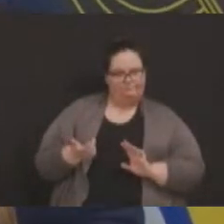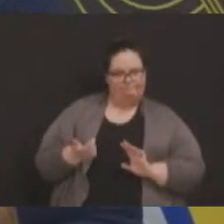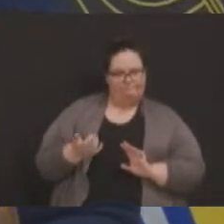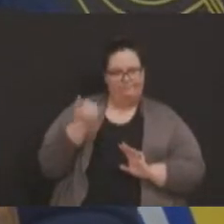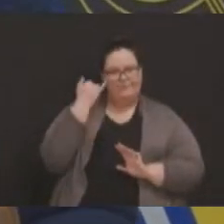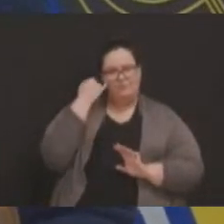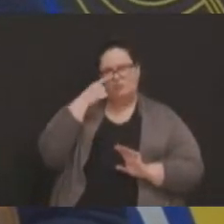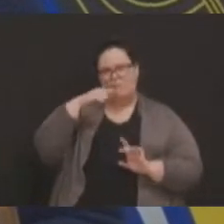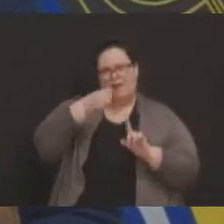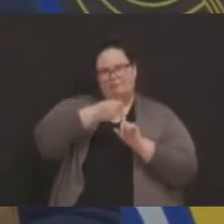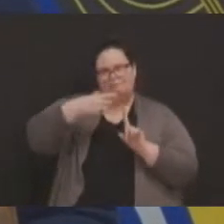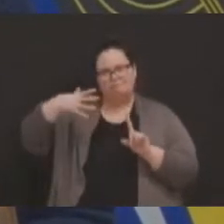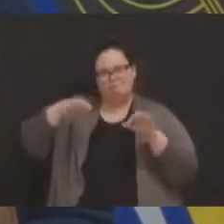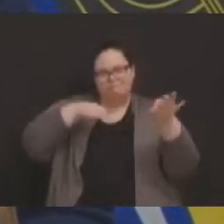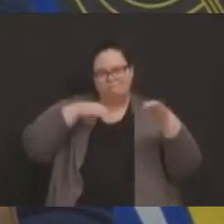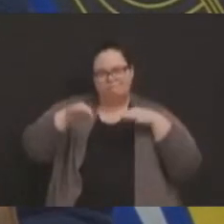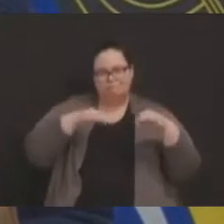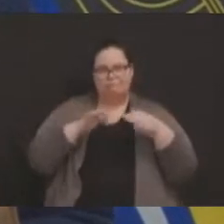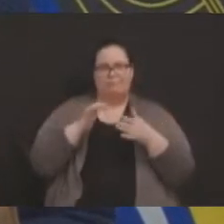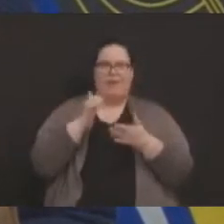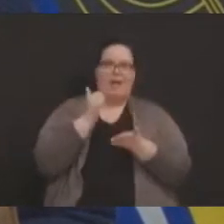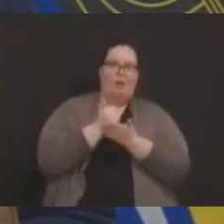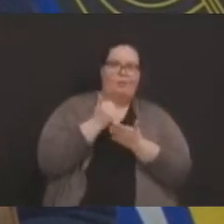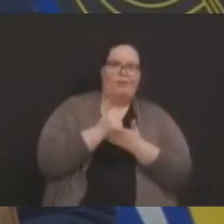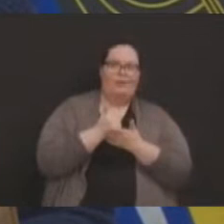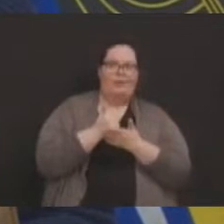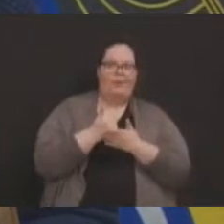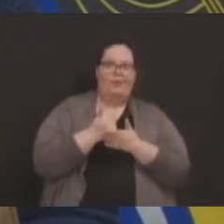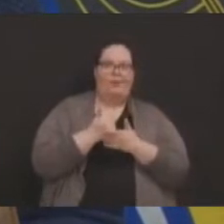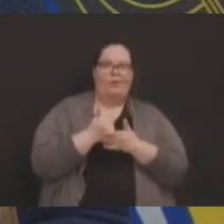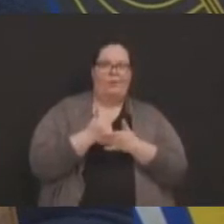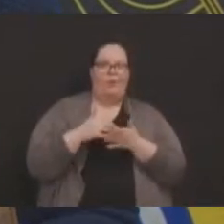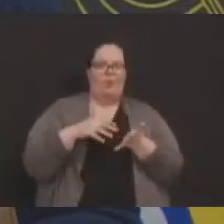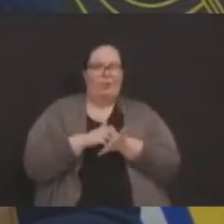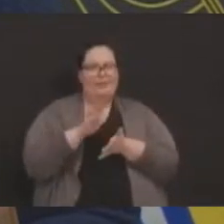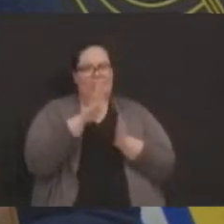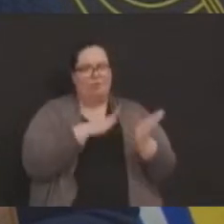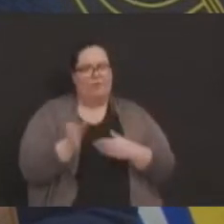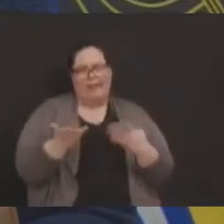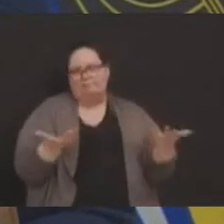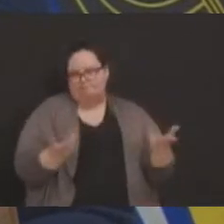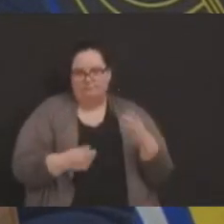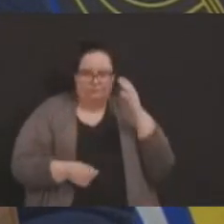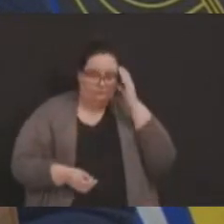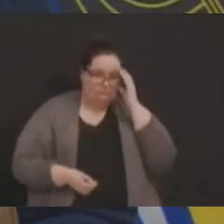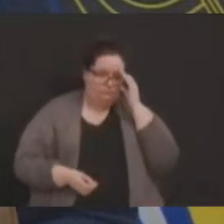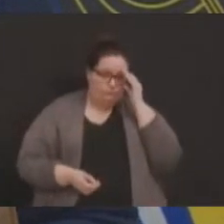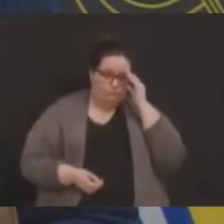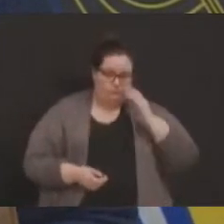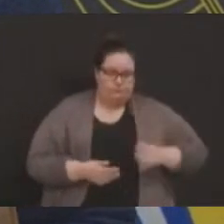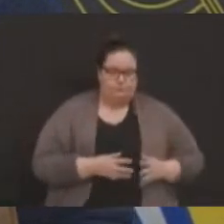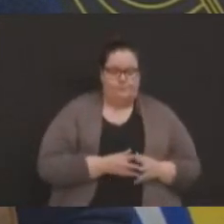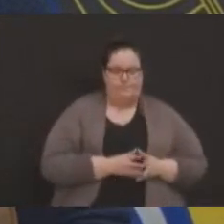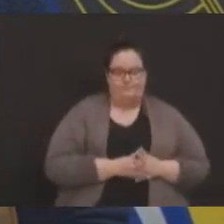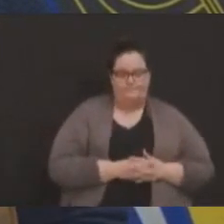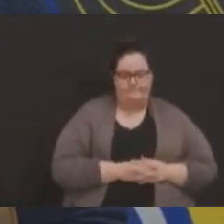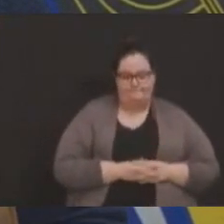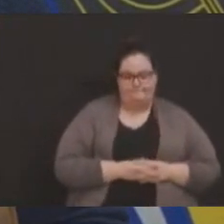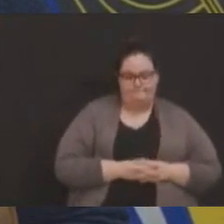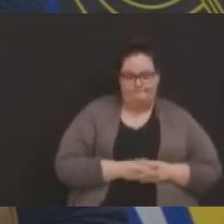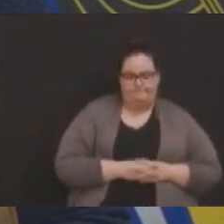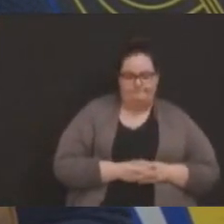I think it's creating an angst in the public. Certainly, no doubt. And our whole goal is